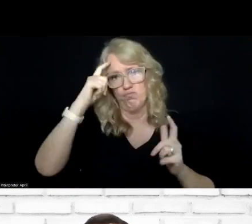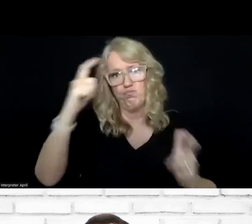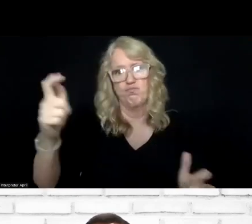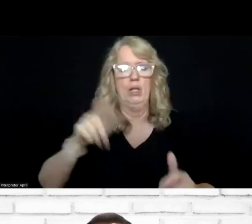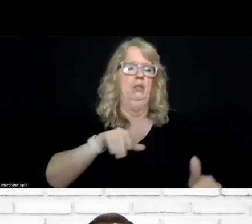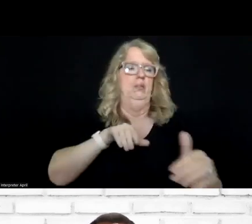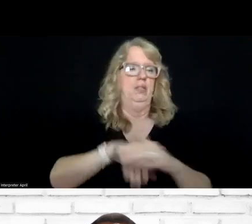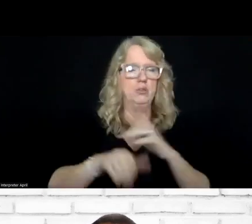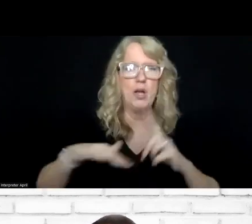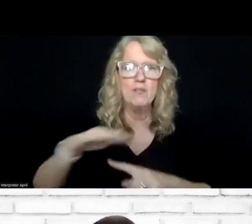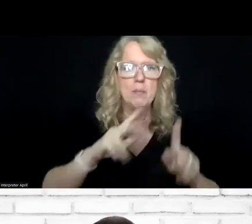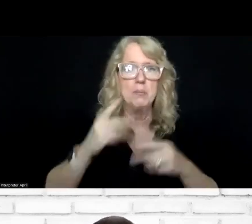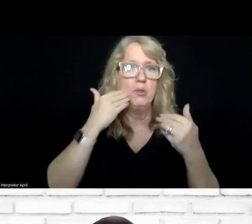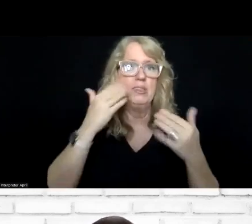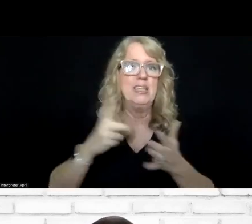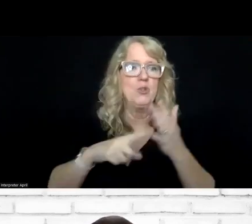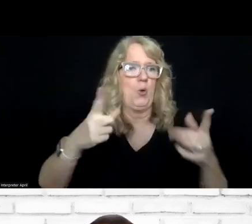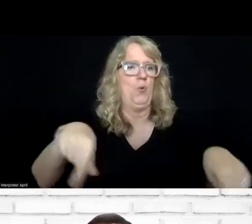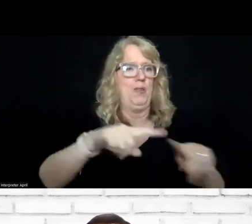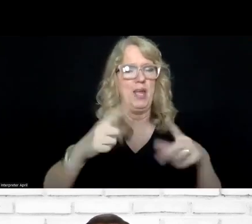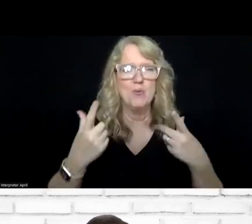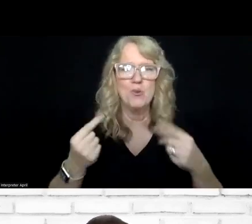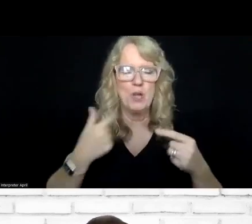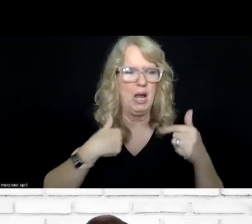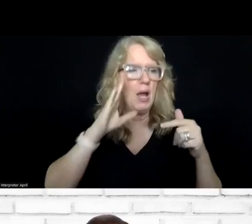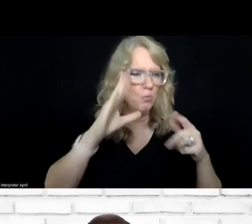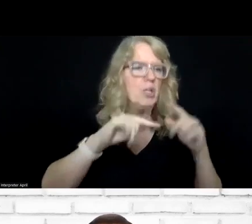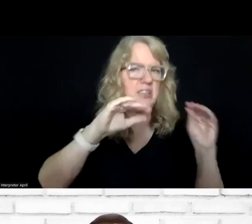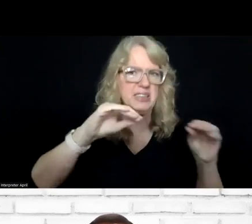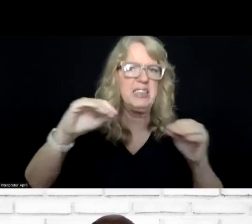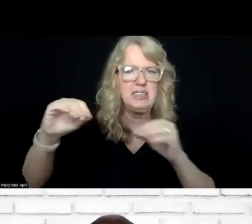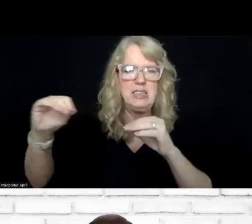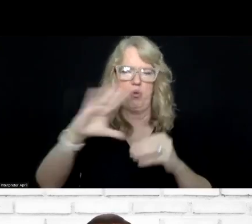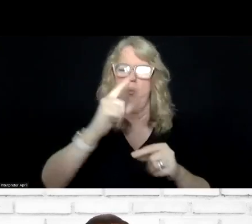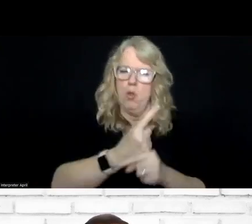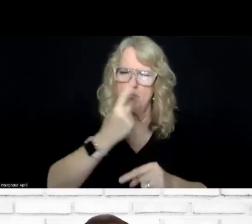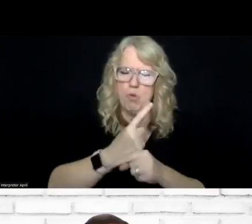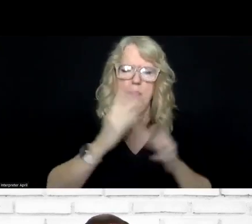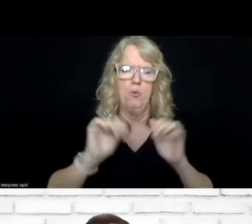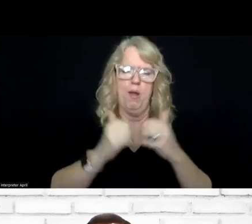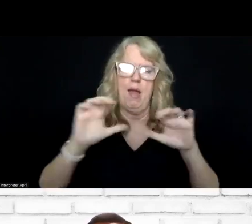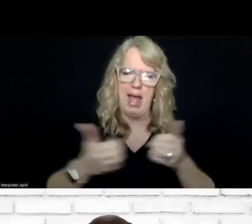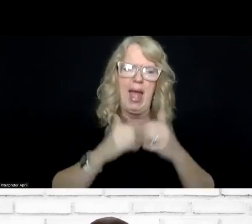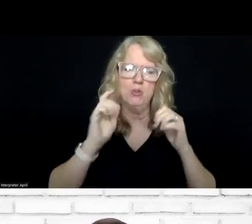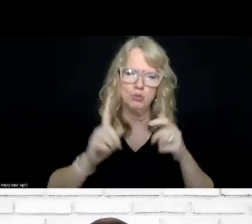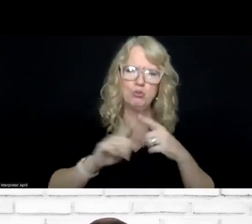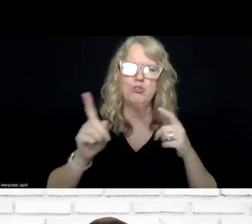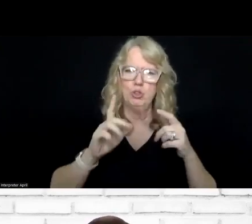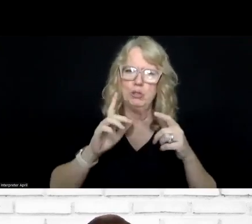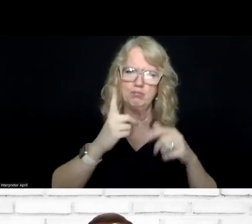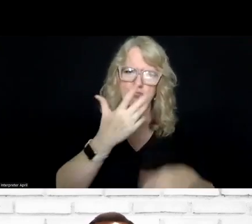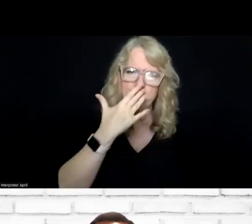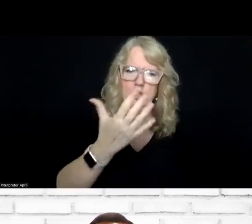an environment where people didn't know what they were doing. And I was going to teach them all of the proper ways of really giving out